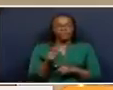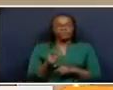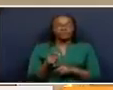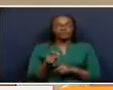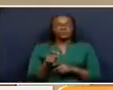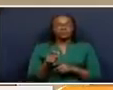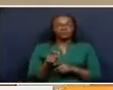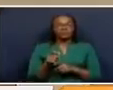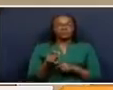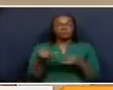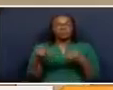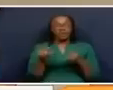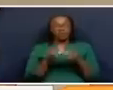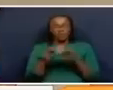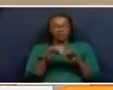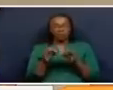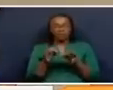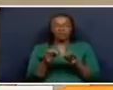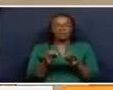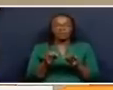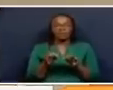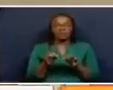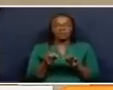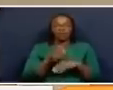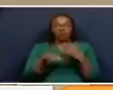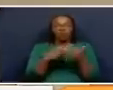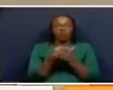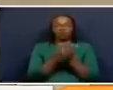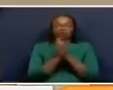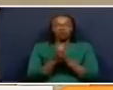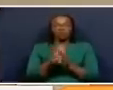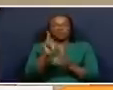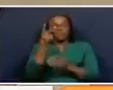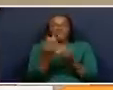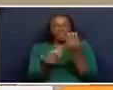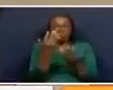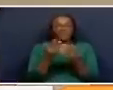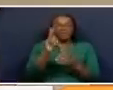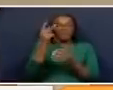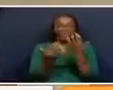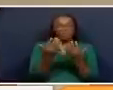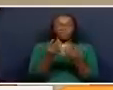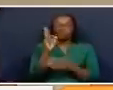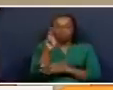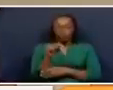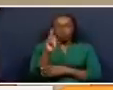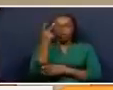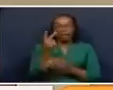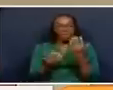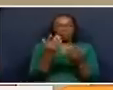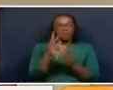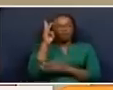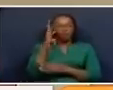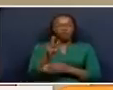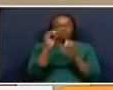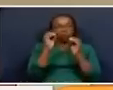function that we are going to have a national crisis. These stories about Kenya burning is irresponsible. Absolutely. Kenya will not burn. Absolutely. And we're going to have a free